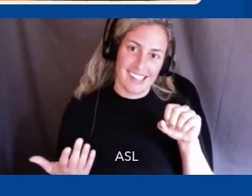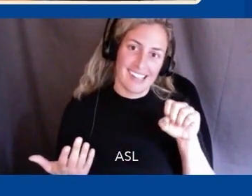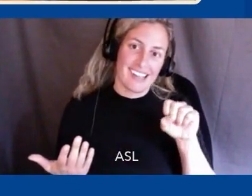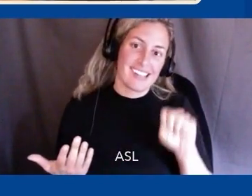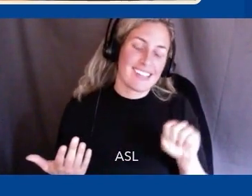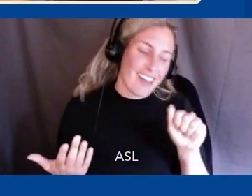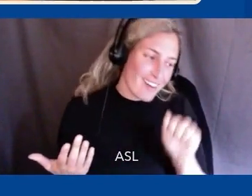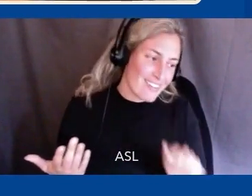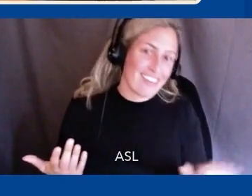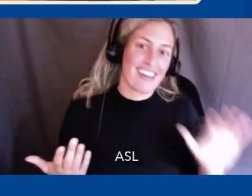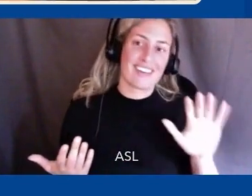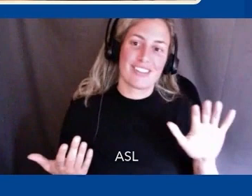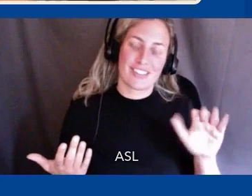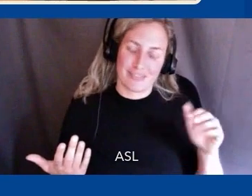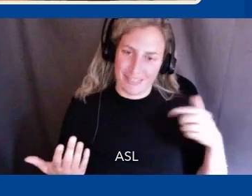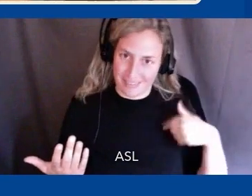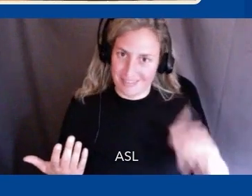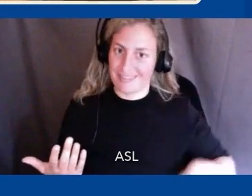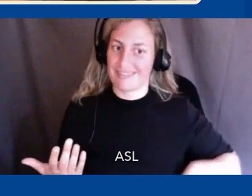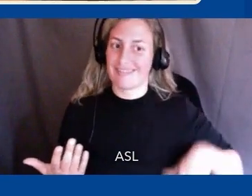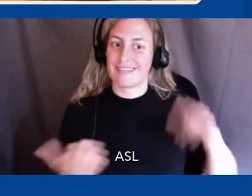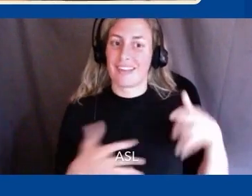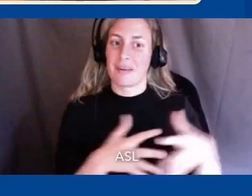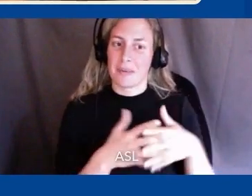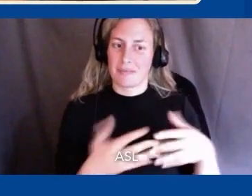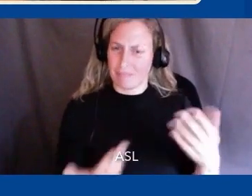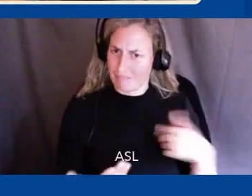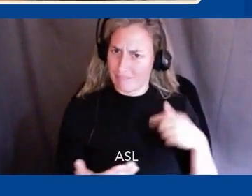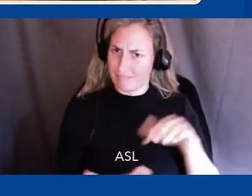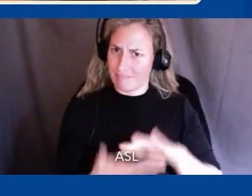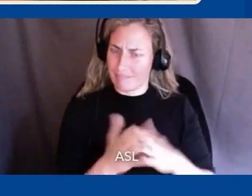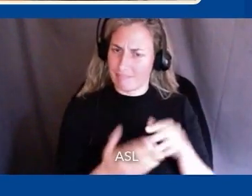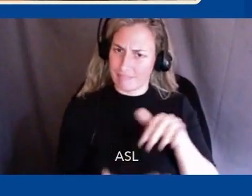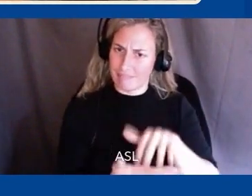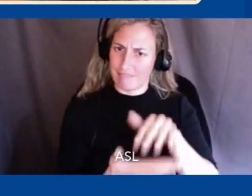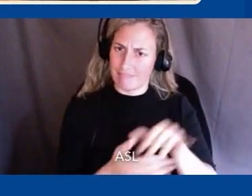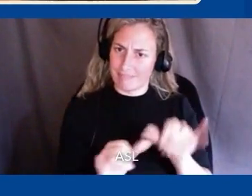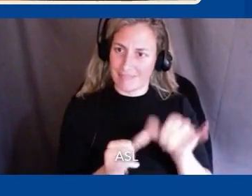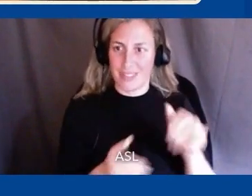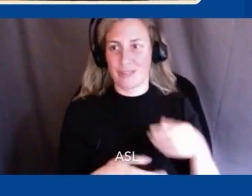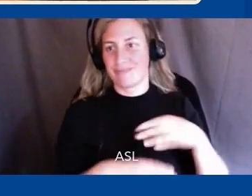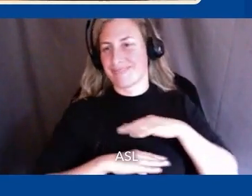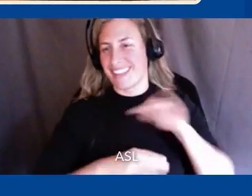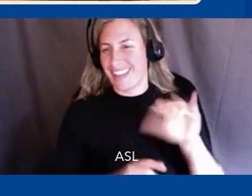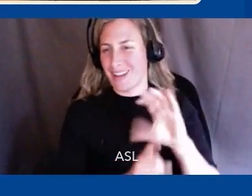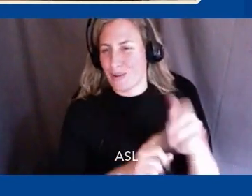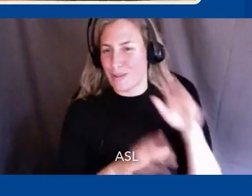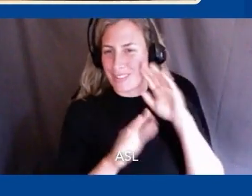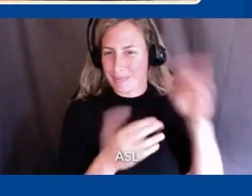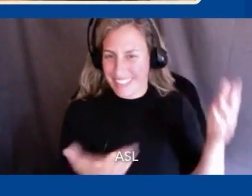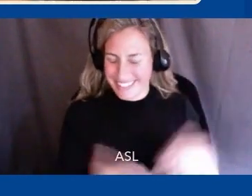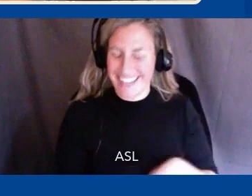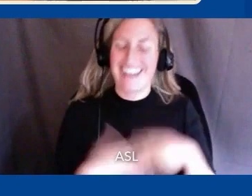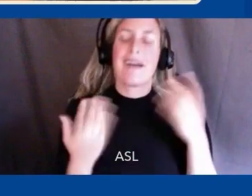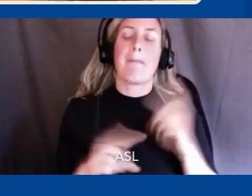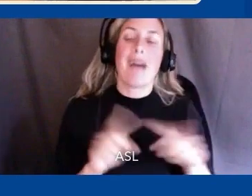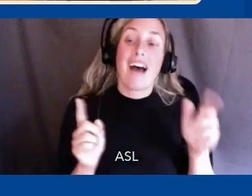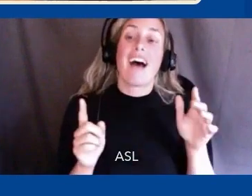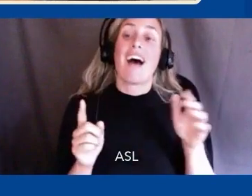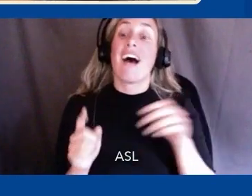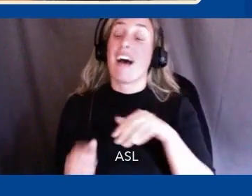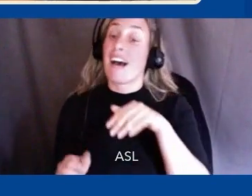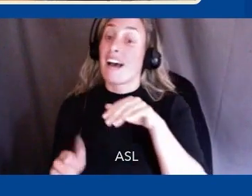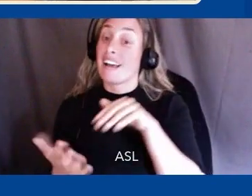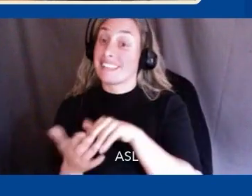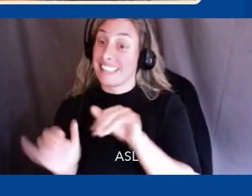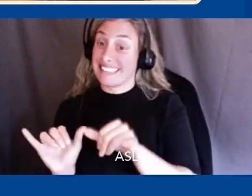man. Growing up in America to fulfill cultural expectations. So I switched careers to